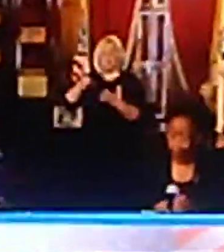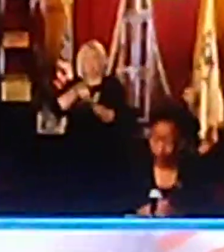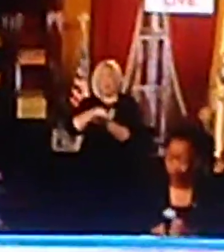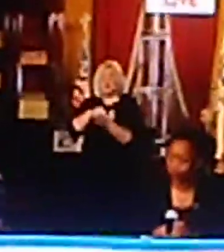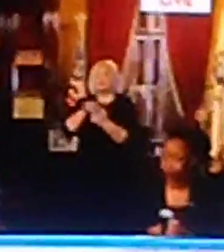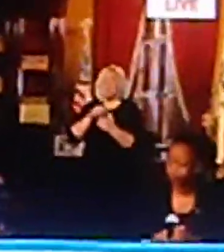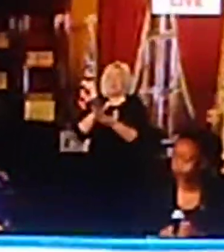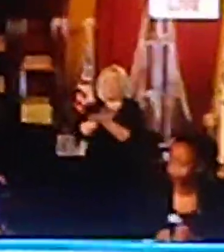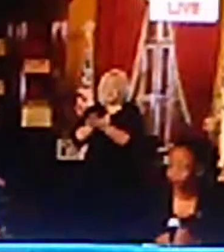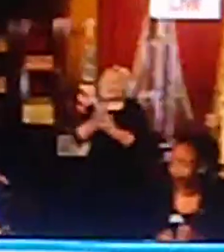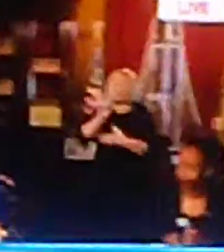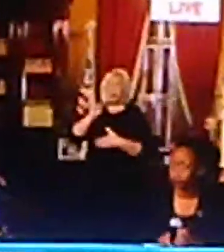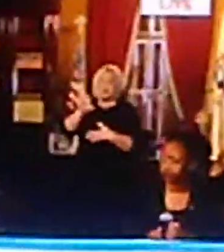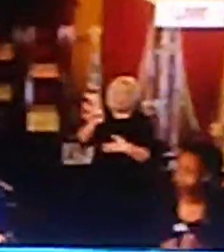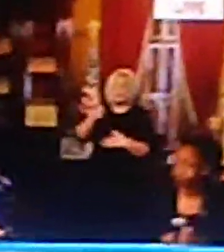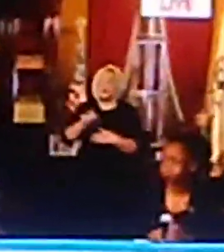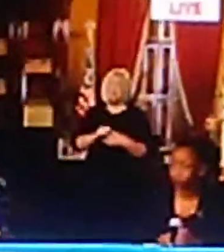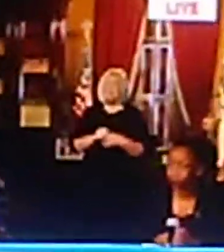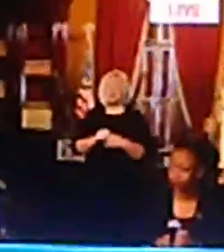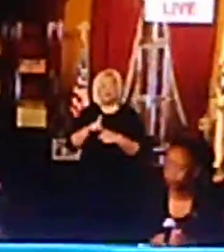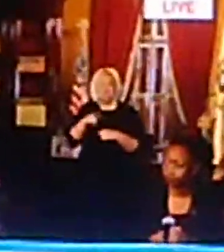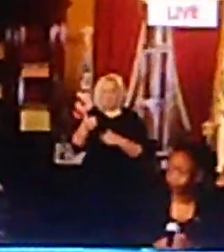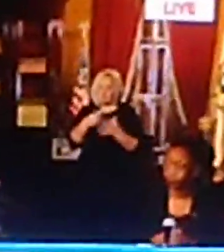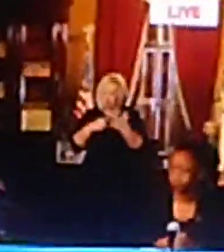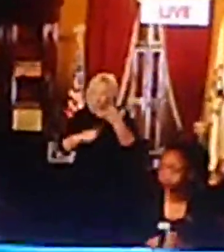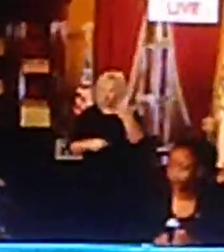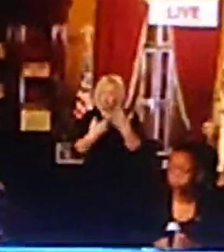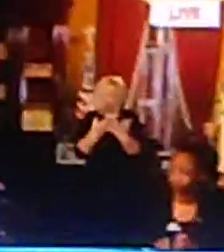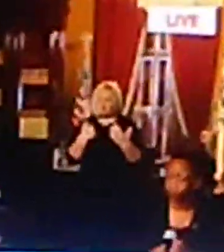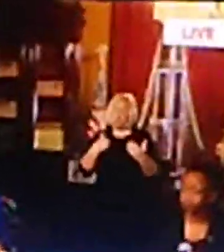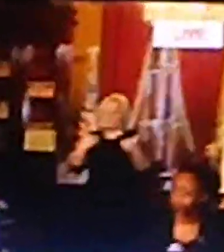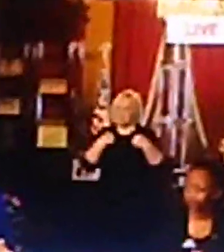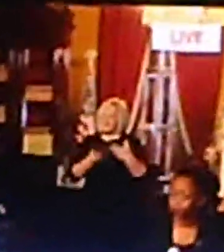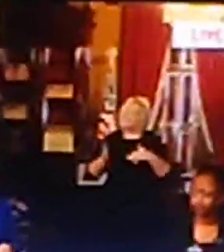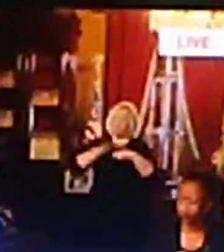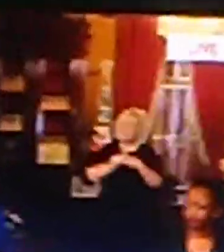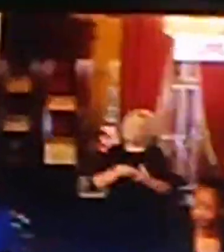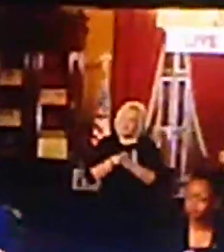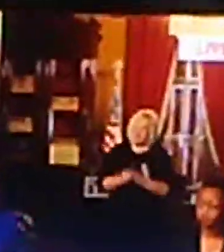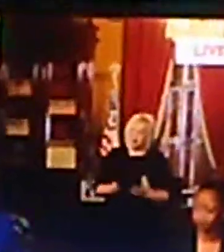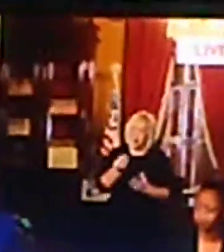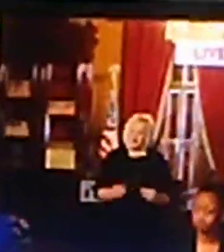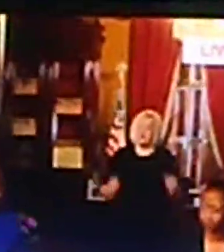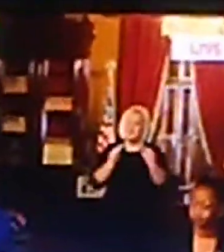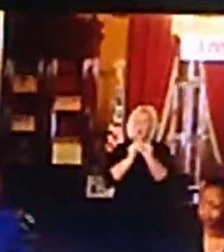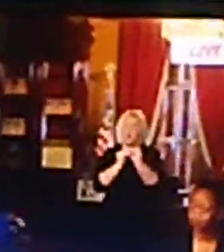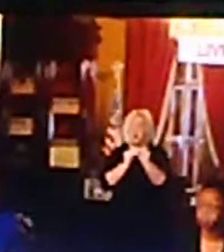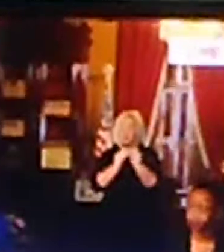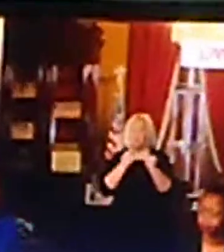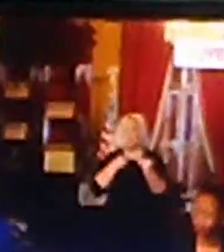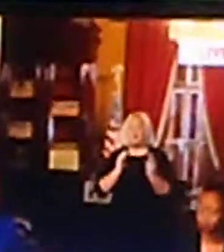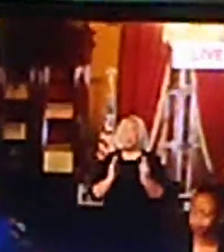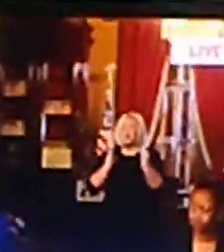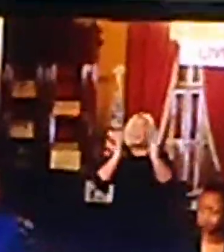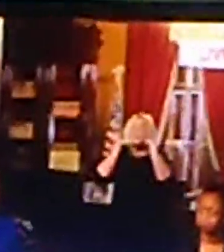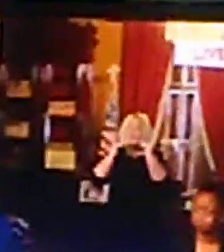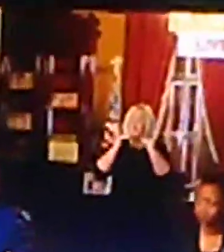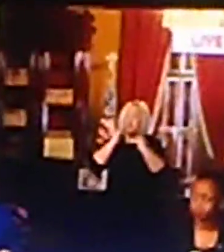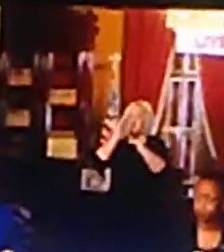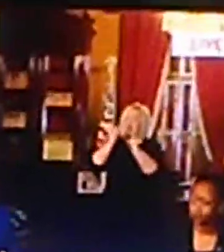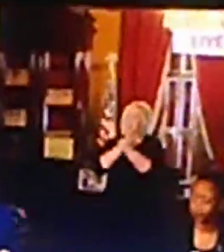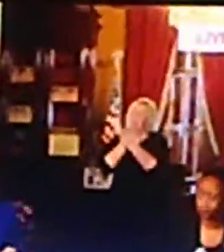cartons of disinfecting wipes, as well as other needed supplies. We have contracted for these things, and it is our hope that they